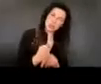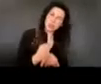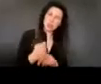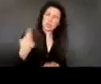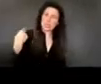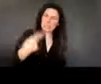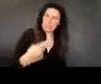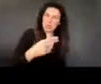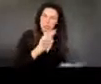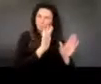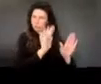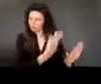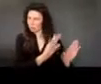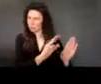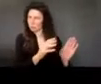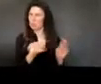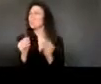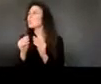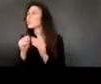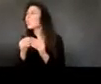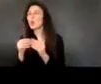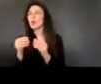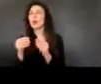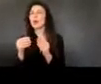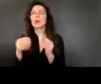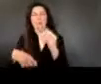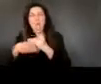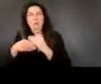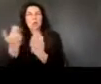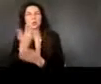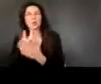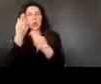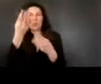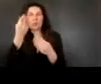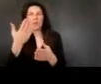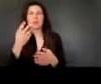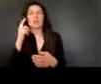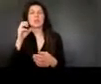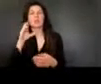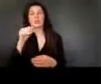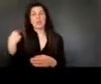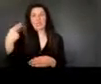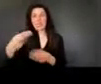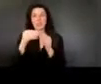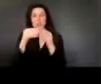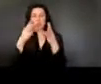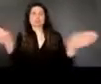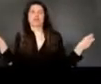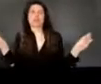trying to see creating a larger image of the space might be helpful, I think.